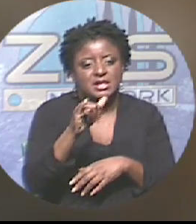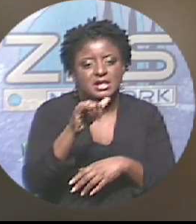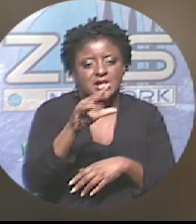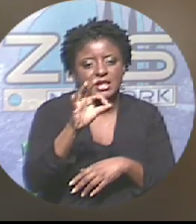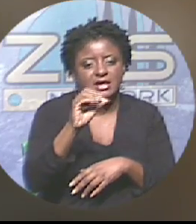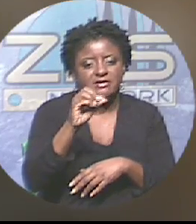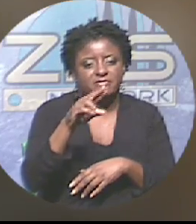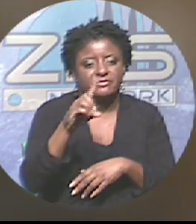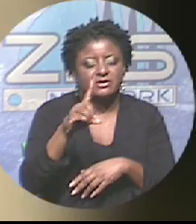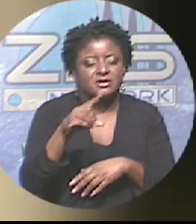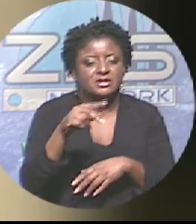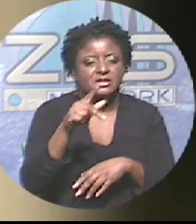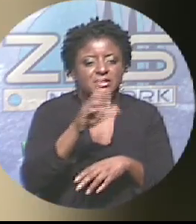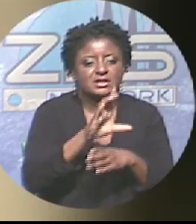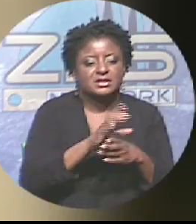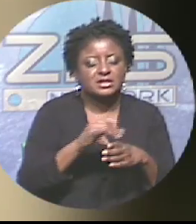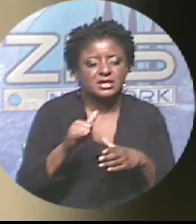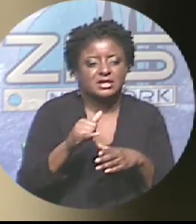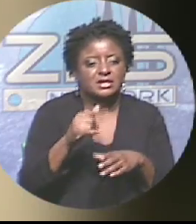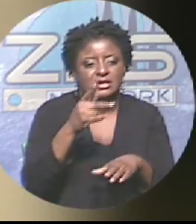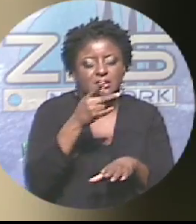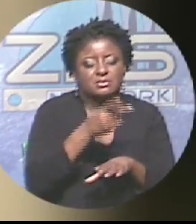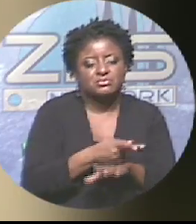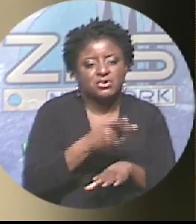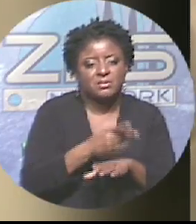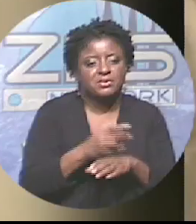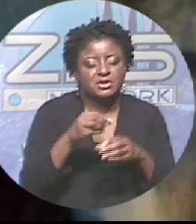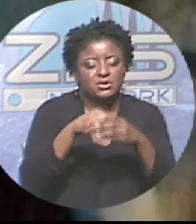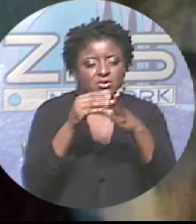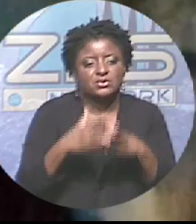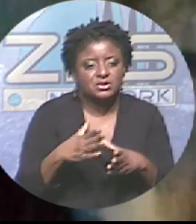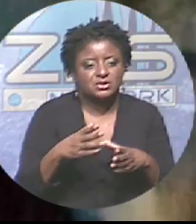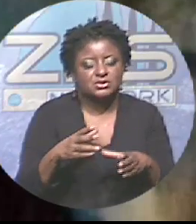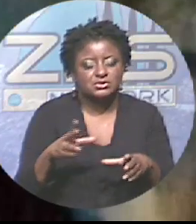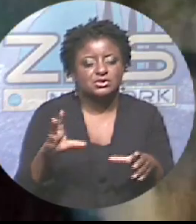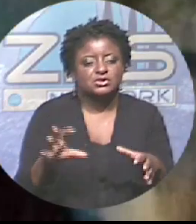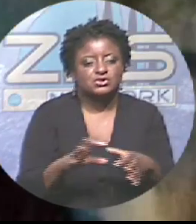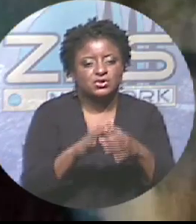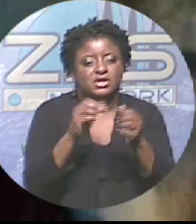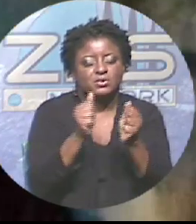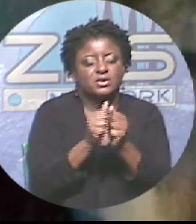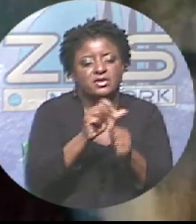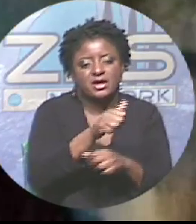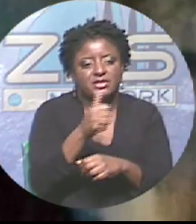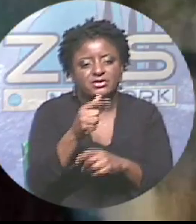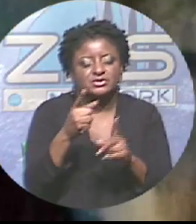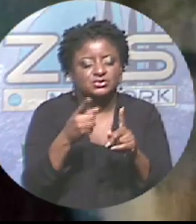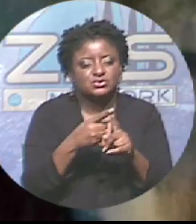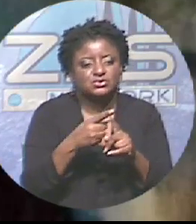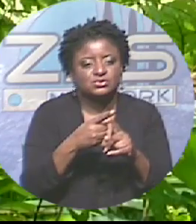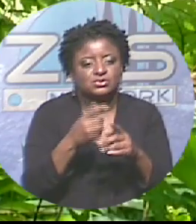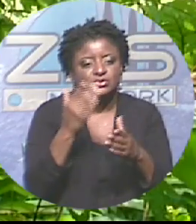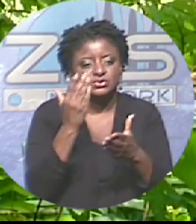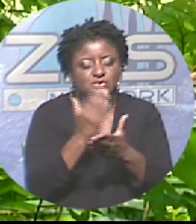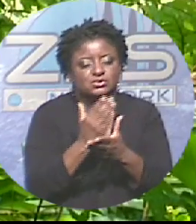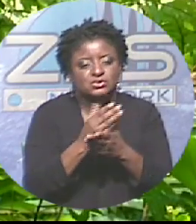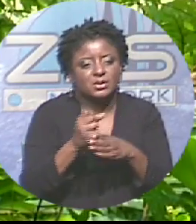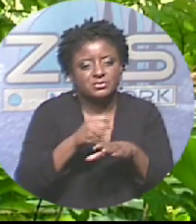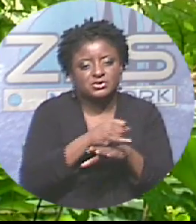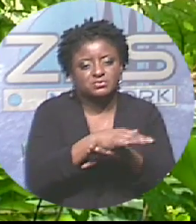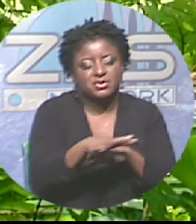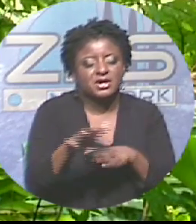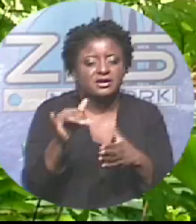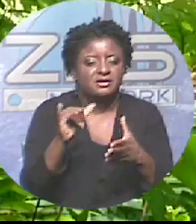with several local organizations to map out a program to assist with controlling the spread of that invasive species. I have